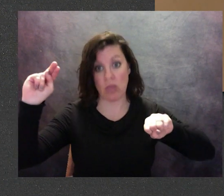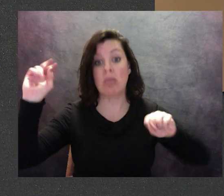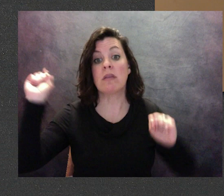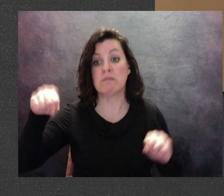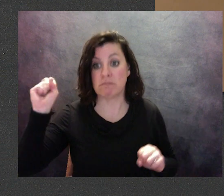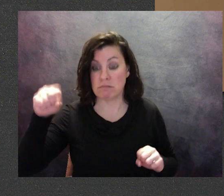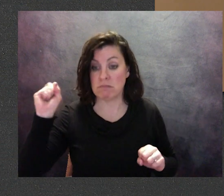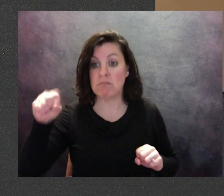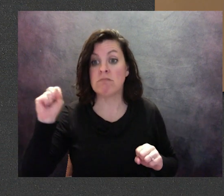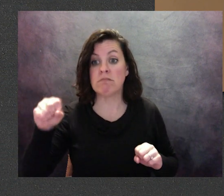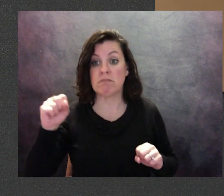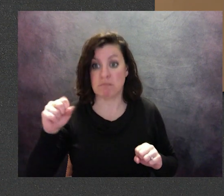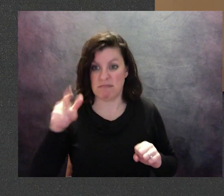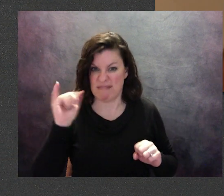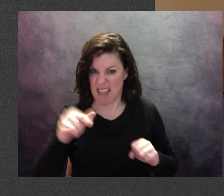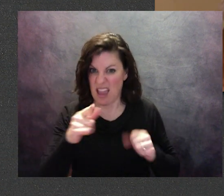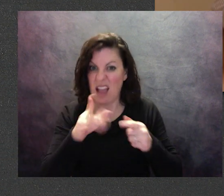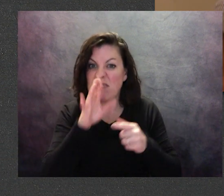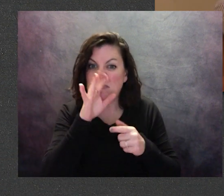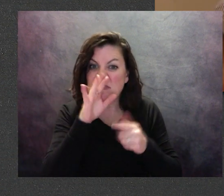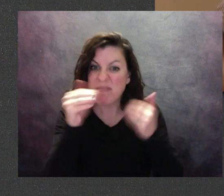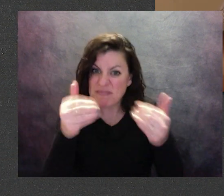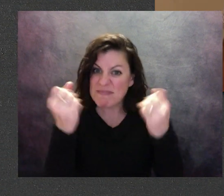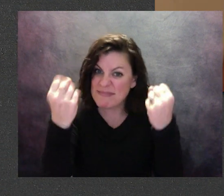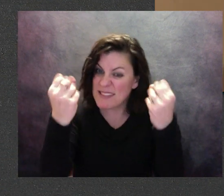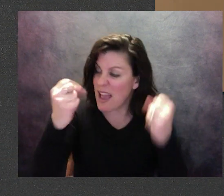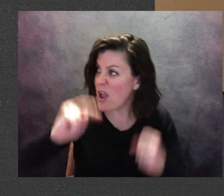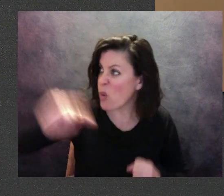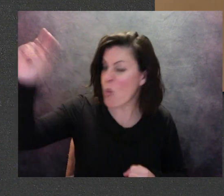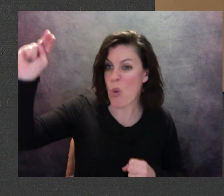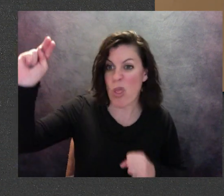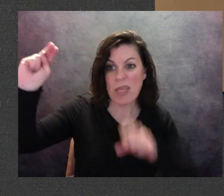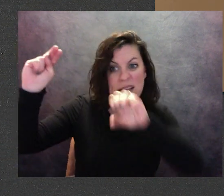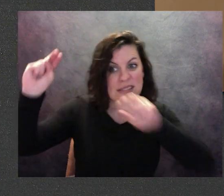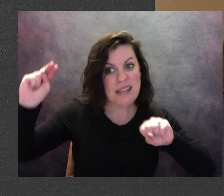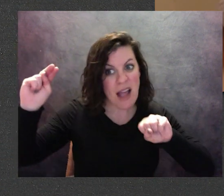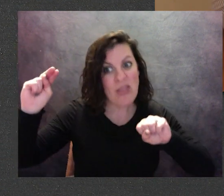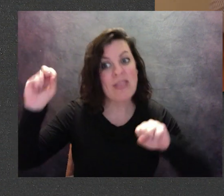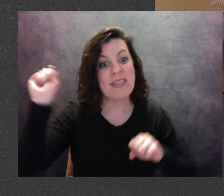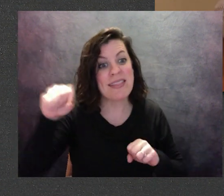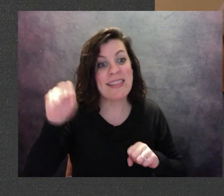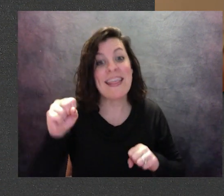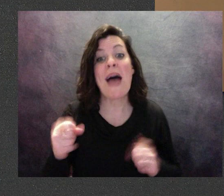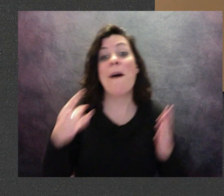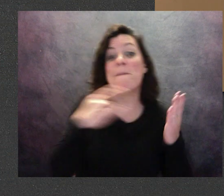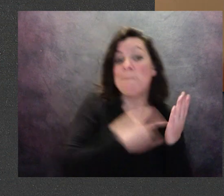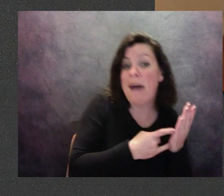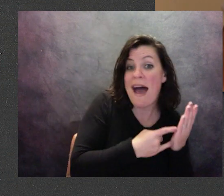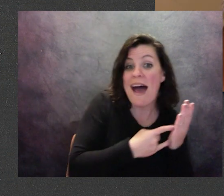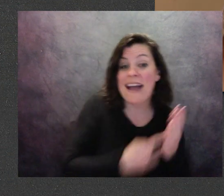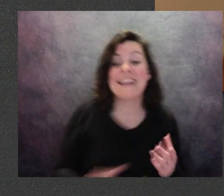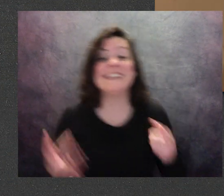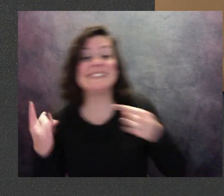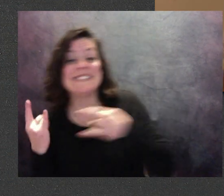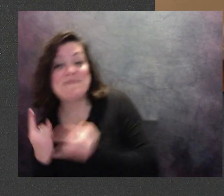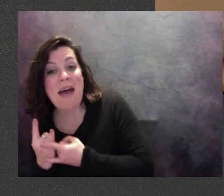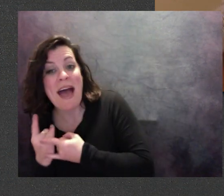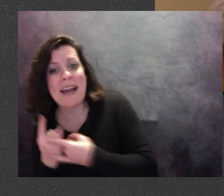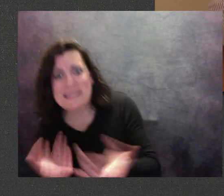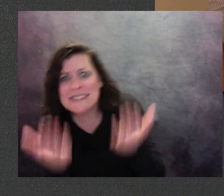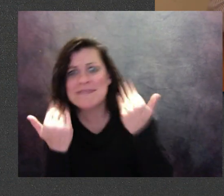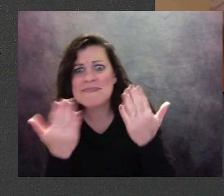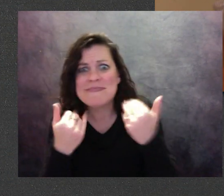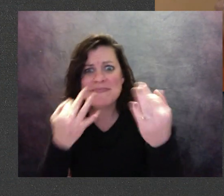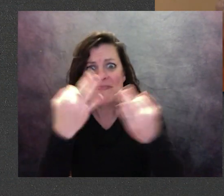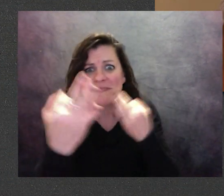me? North and south pole. All right, there's a fact. Magnets, magnets, tell